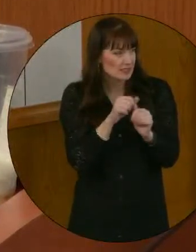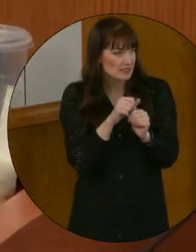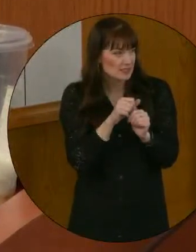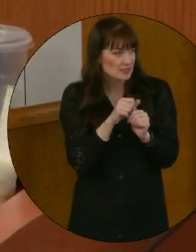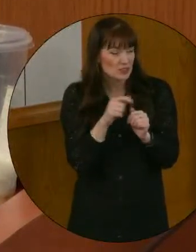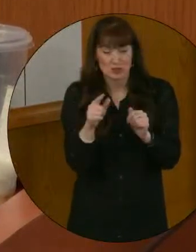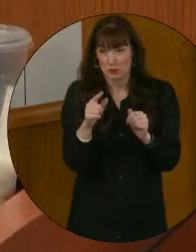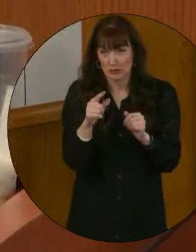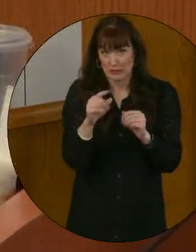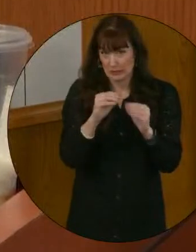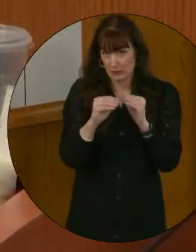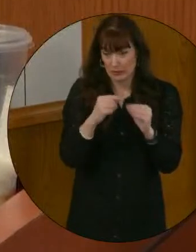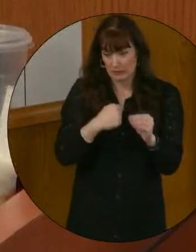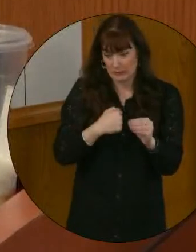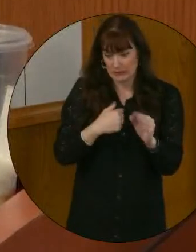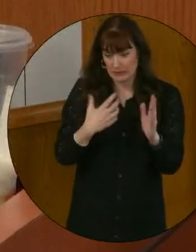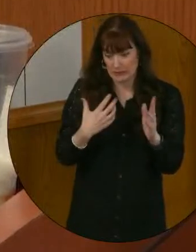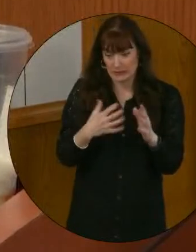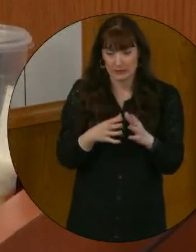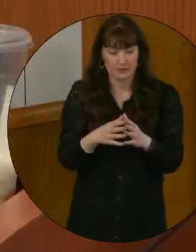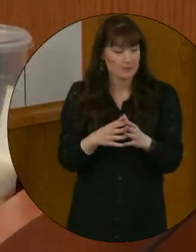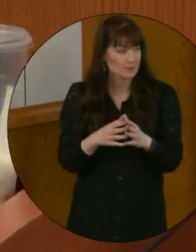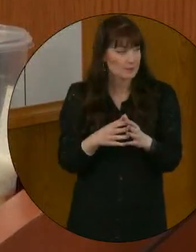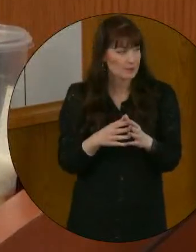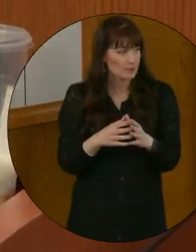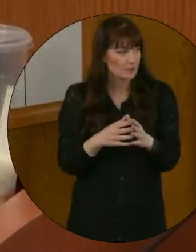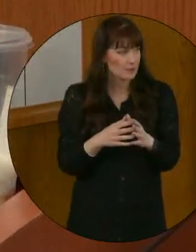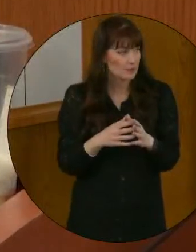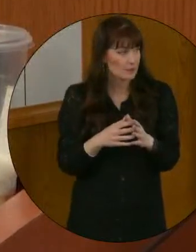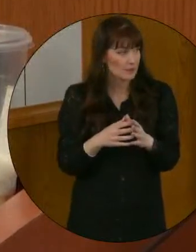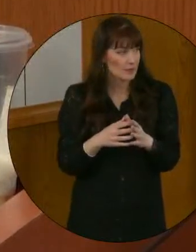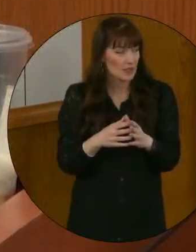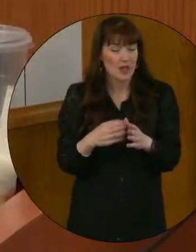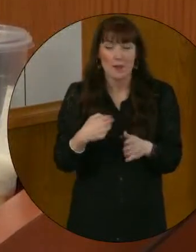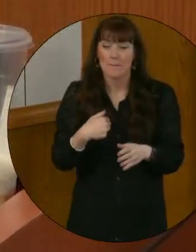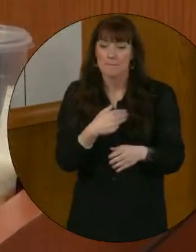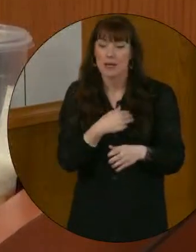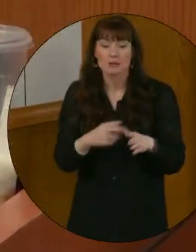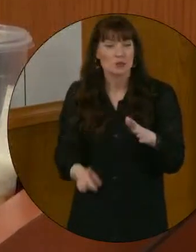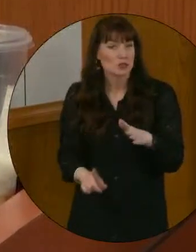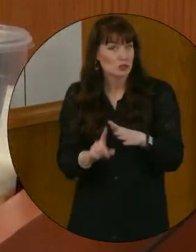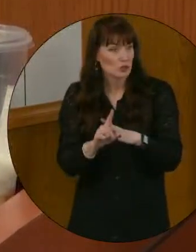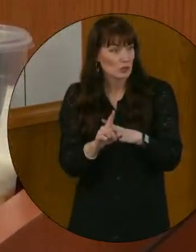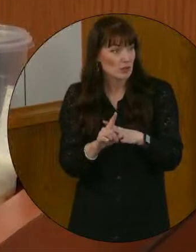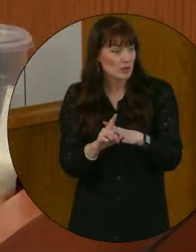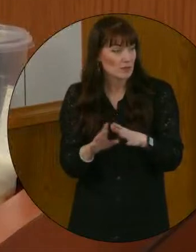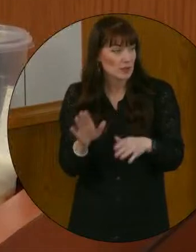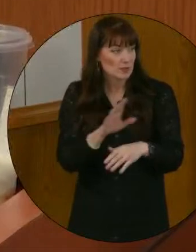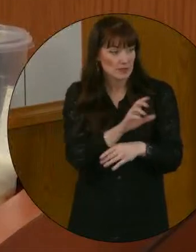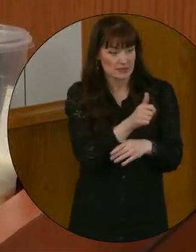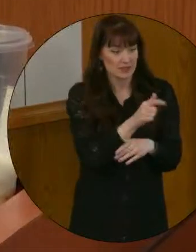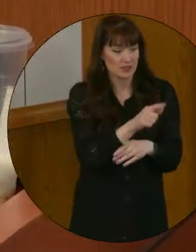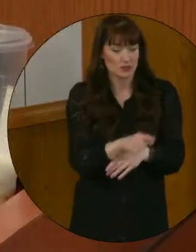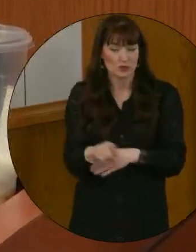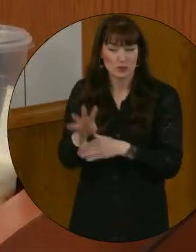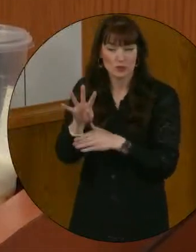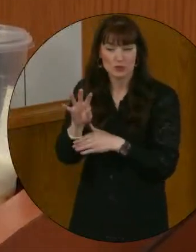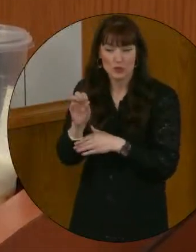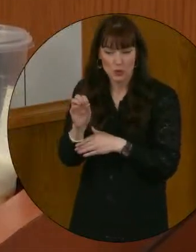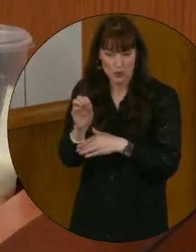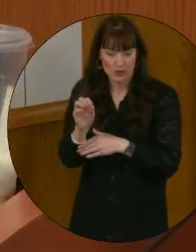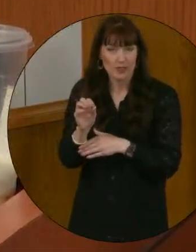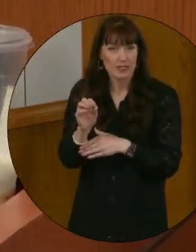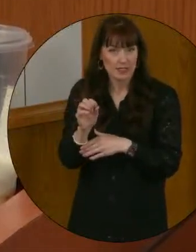can correct me if I'm wrong, but there was probably, as far as members that showed, anywhere from 10 to about 40 on any